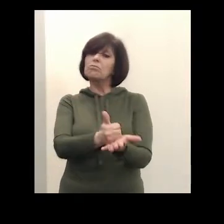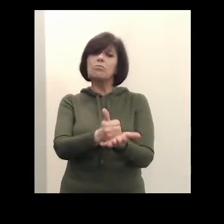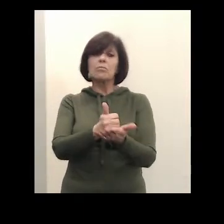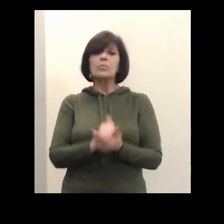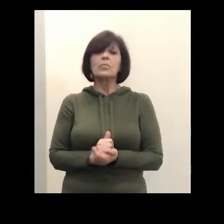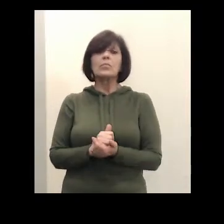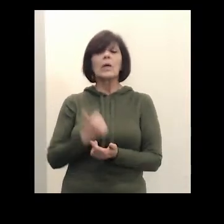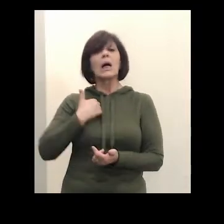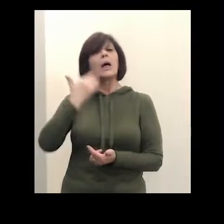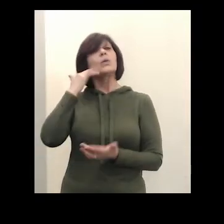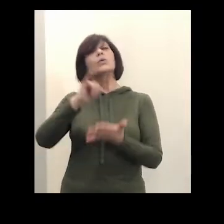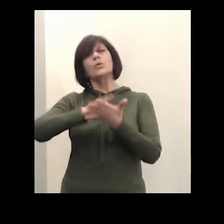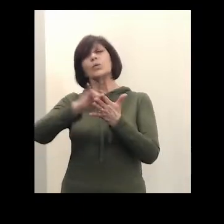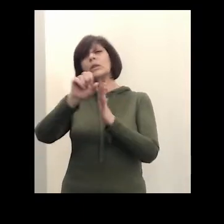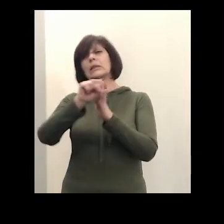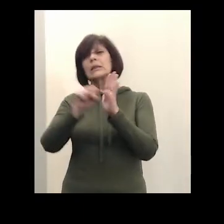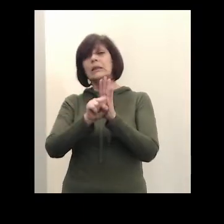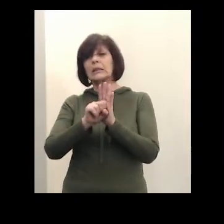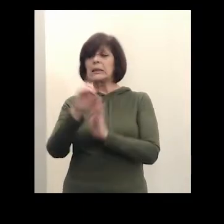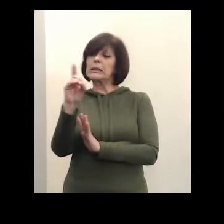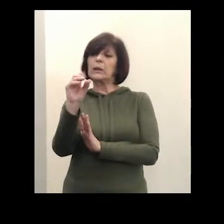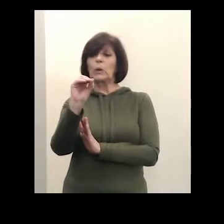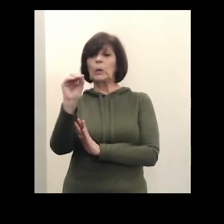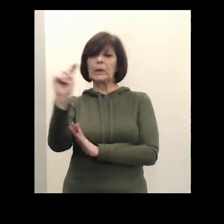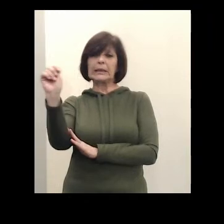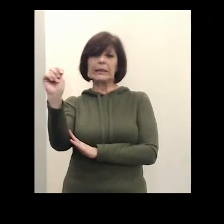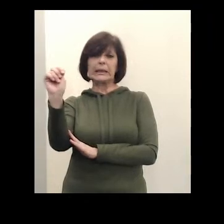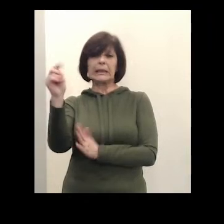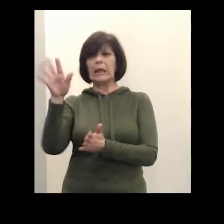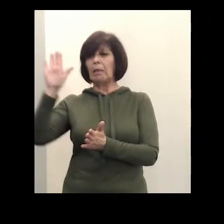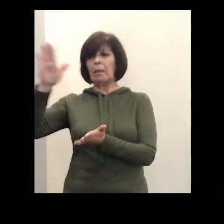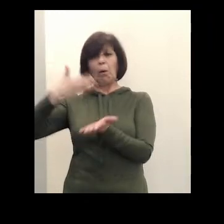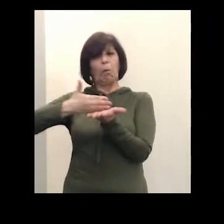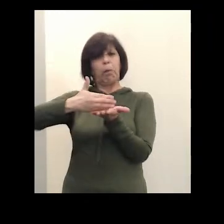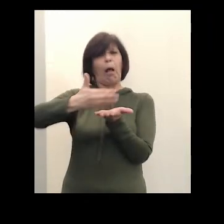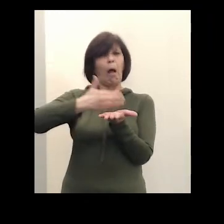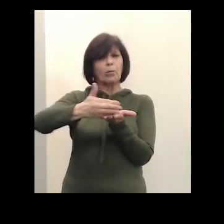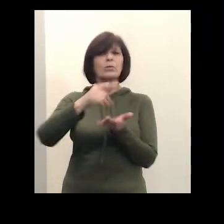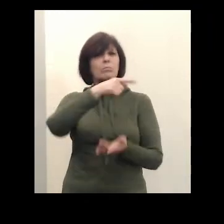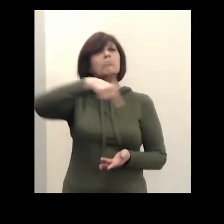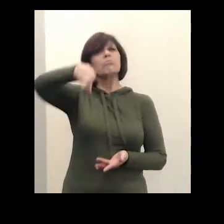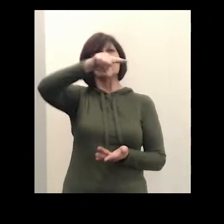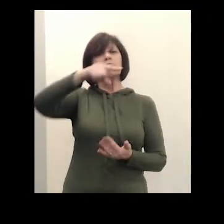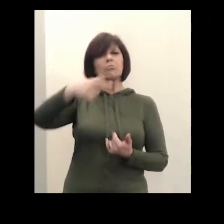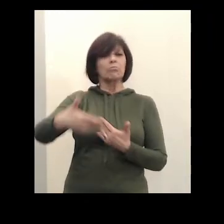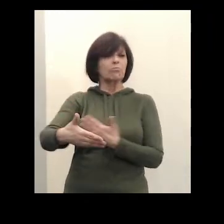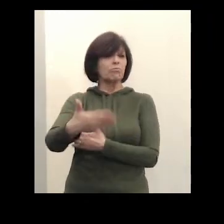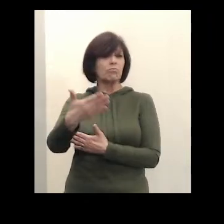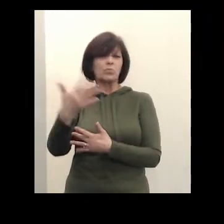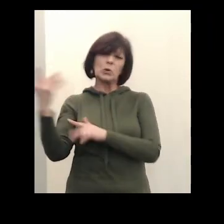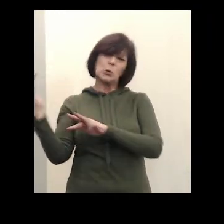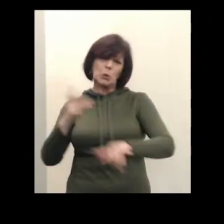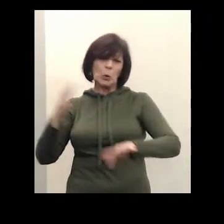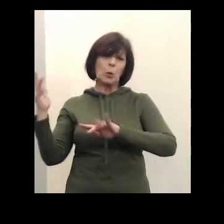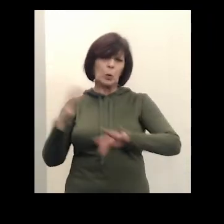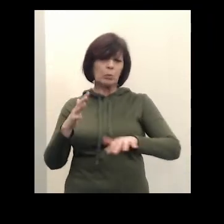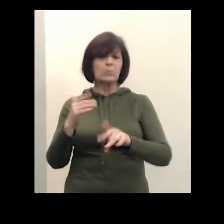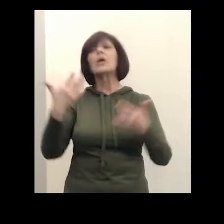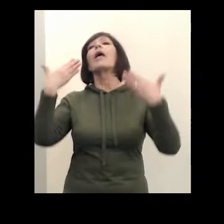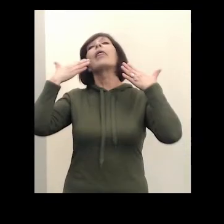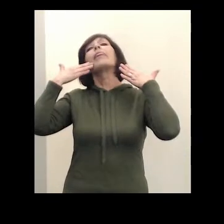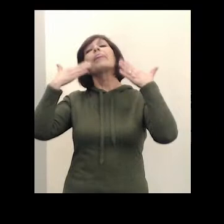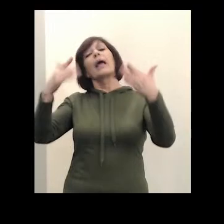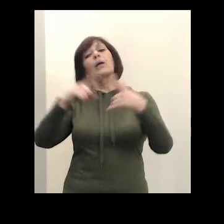New York State DOT plows were out on the road during the height of the storm as well. So thank you to